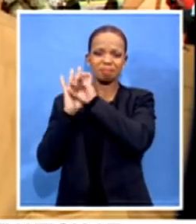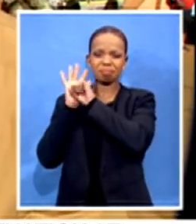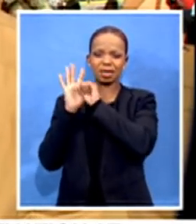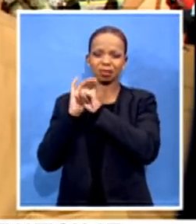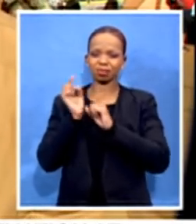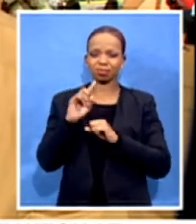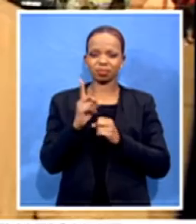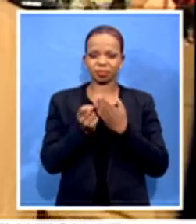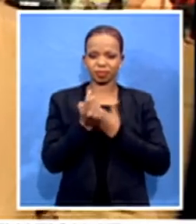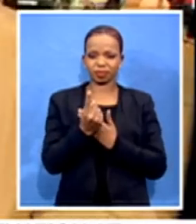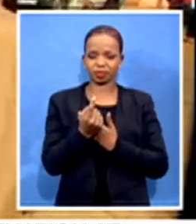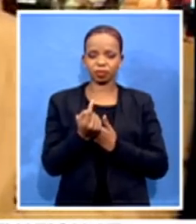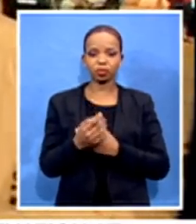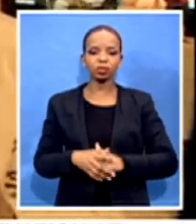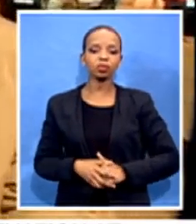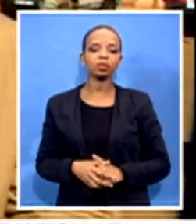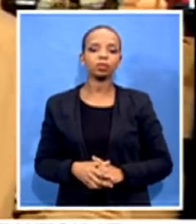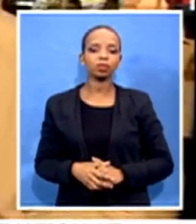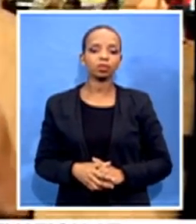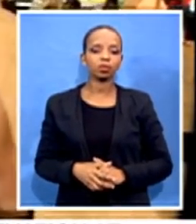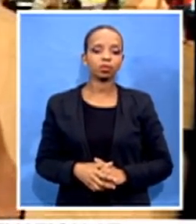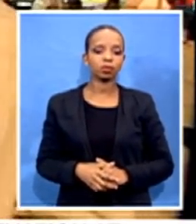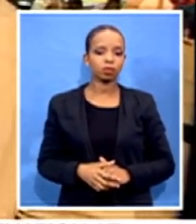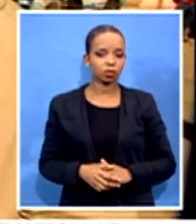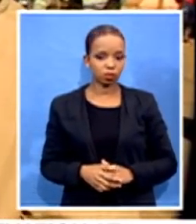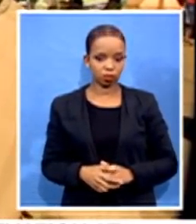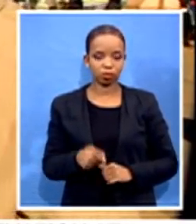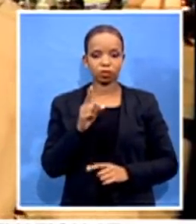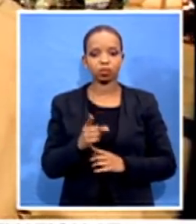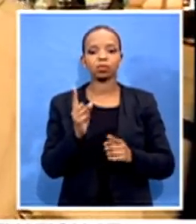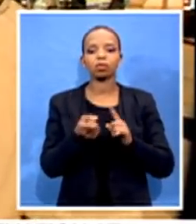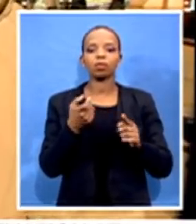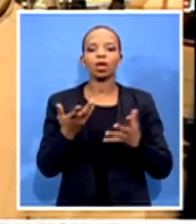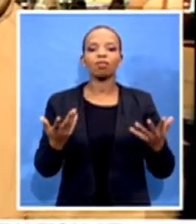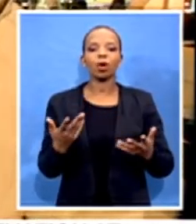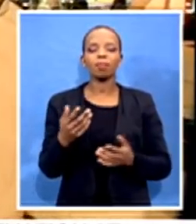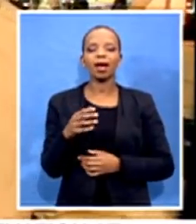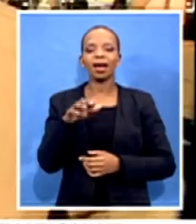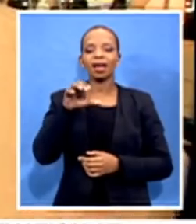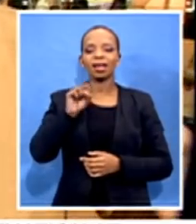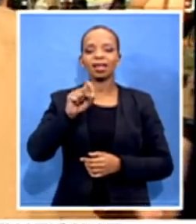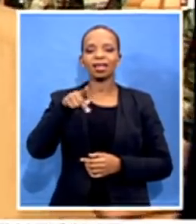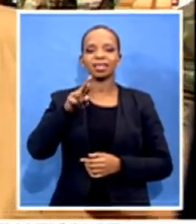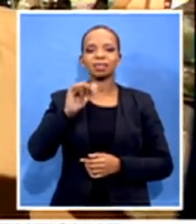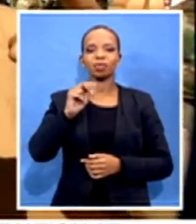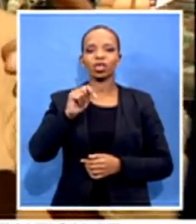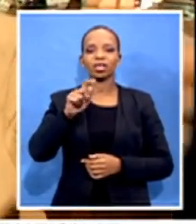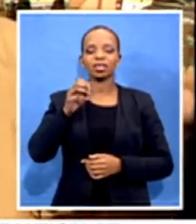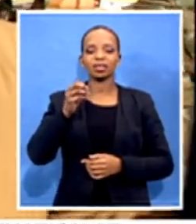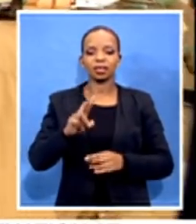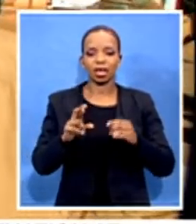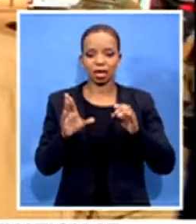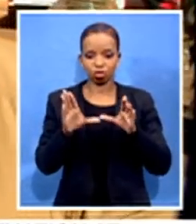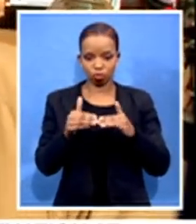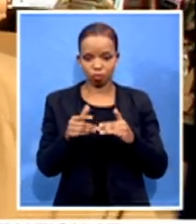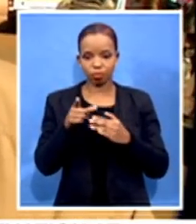around what happened last night? This actually emanates from the splinter group. There's a splinter group actually that occupied our